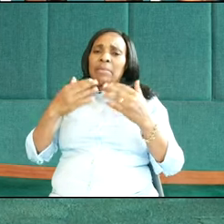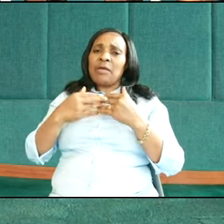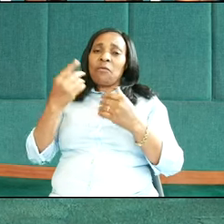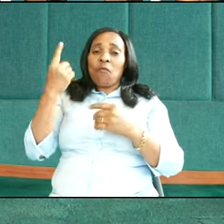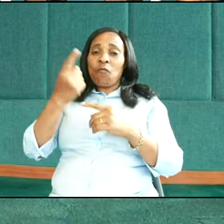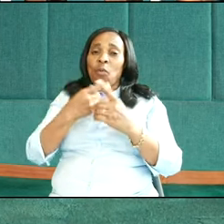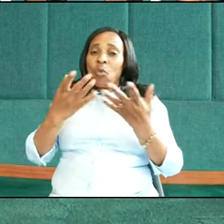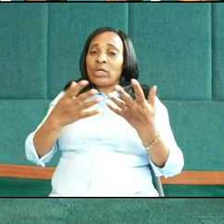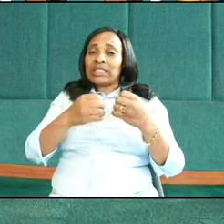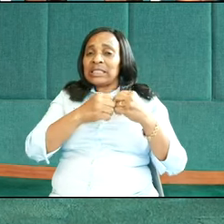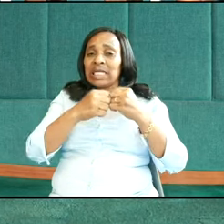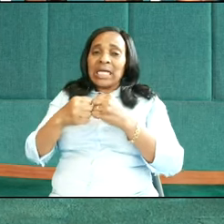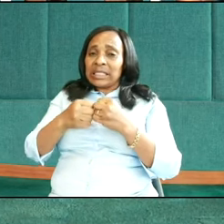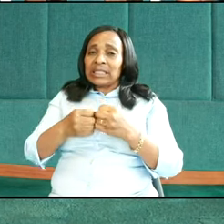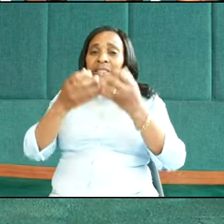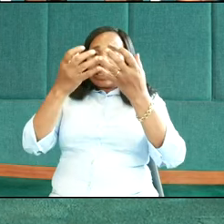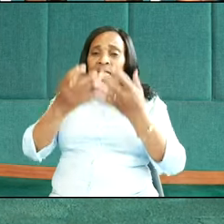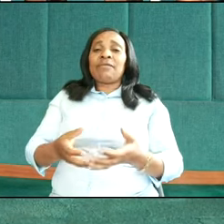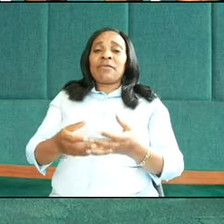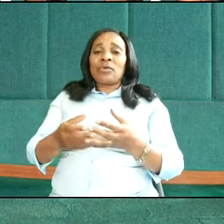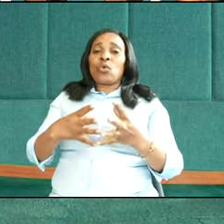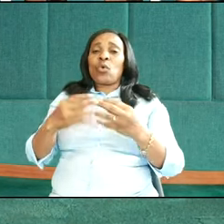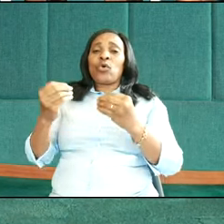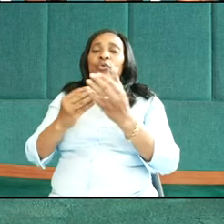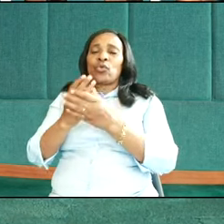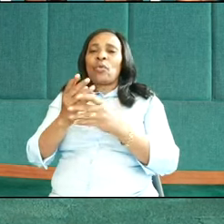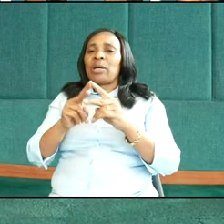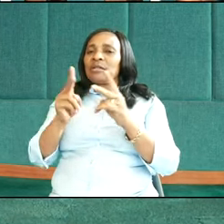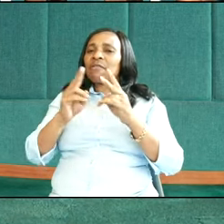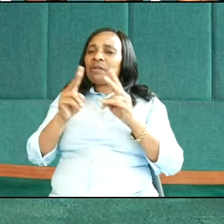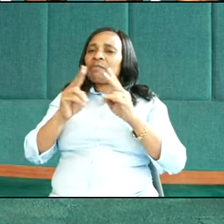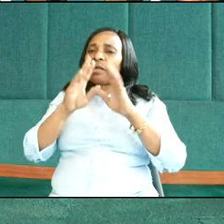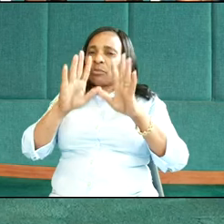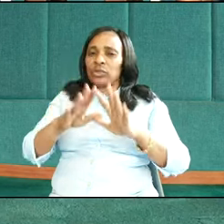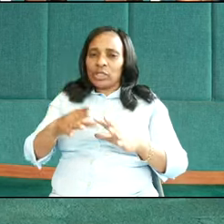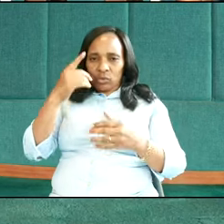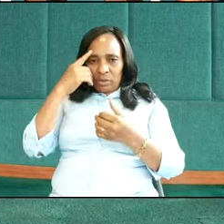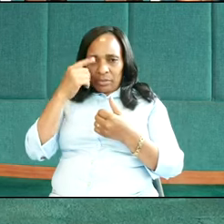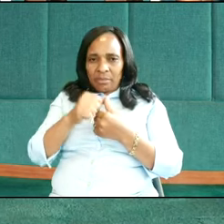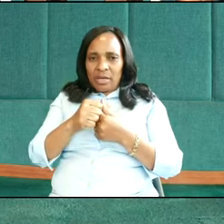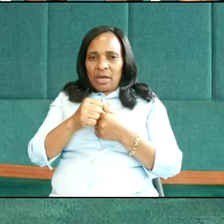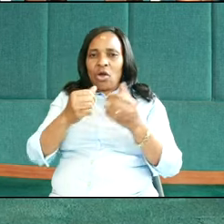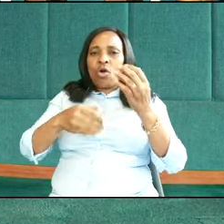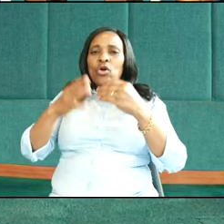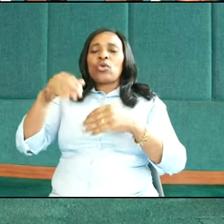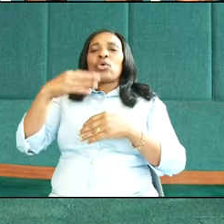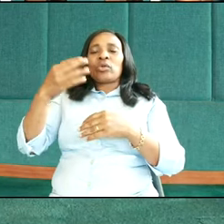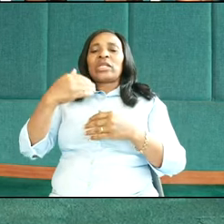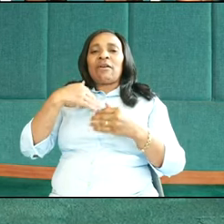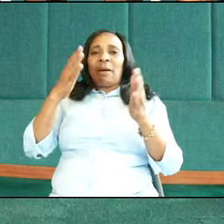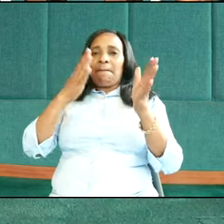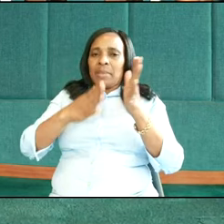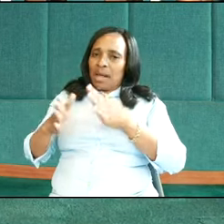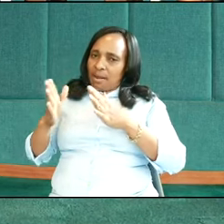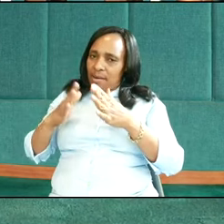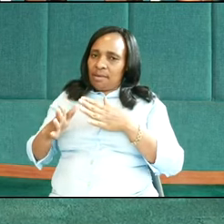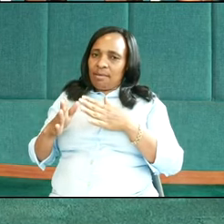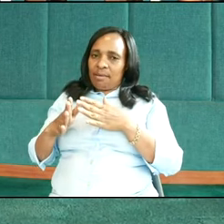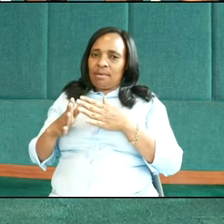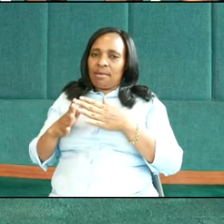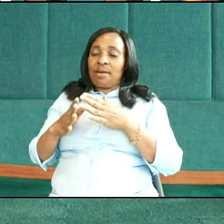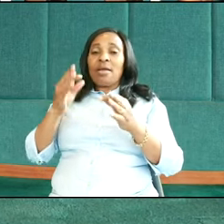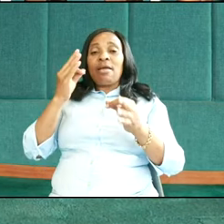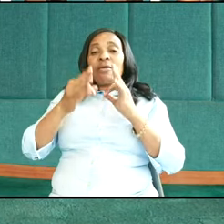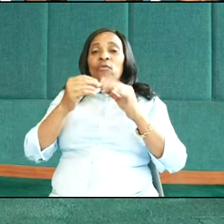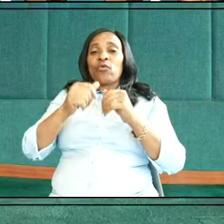through, what you're facing, but I think it's very important to remember that God always has a plan. Yeah. And